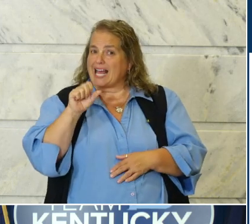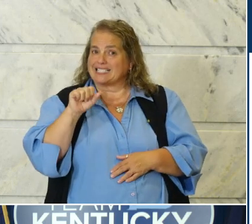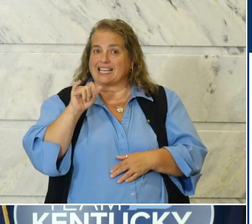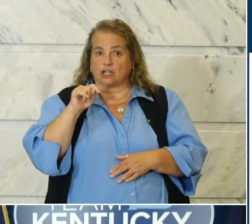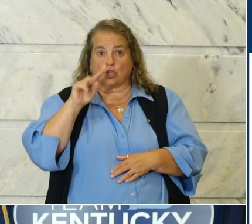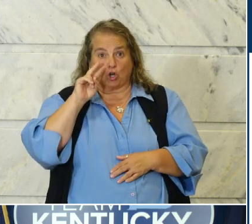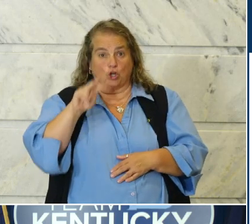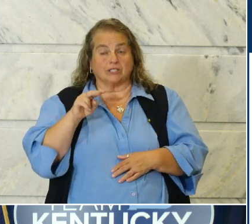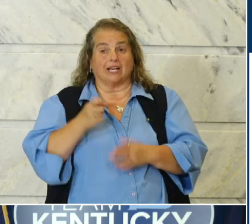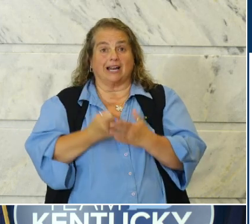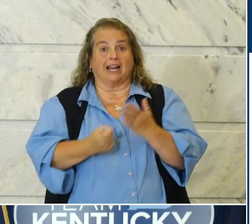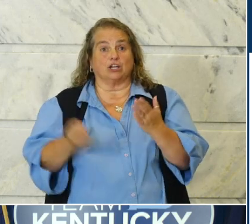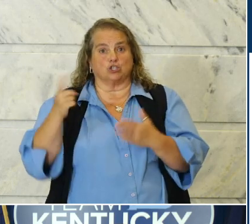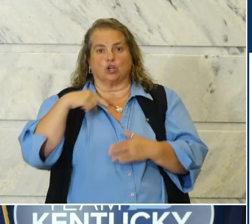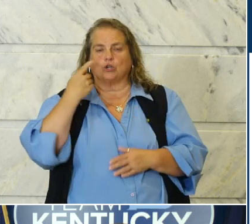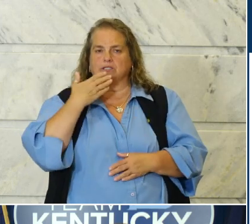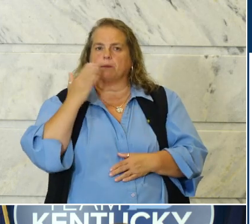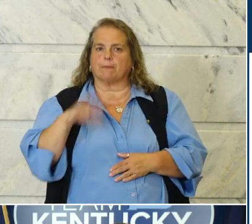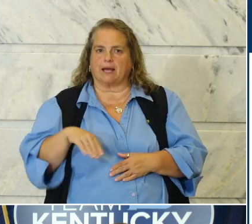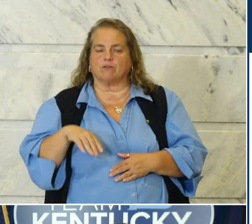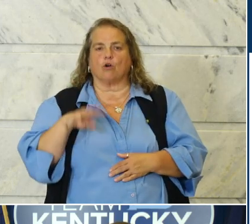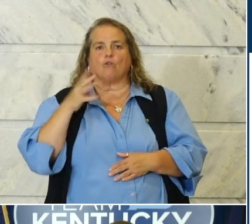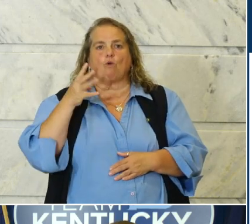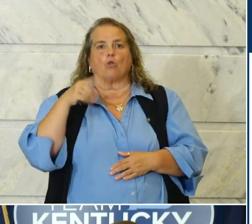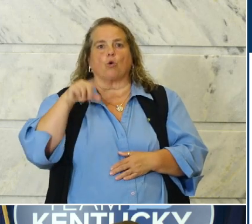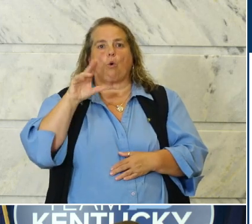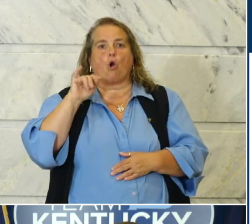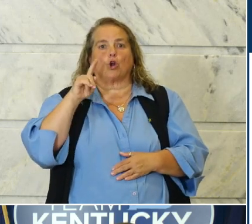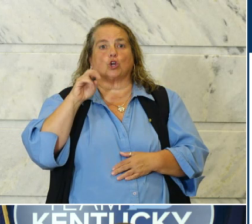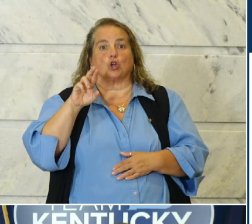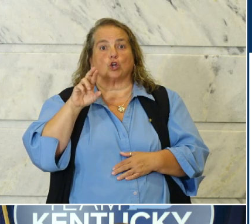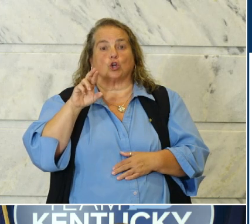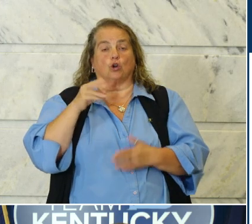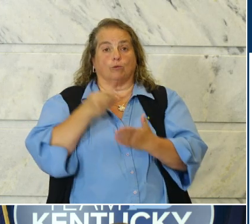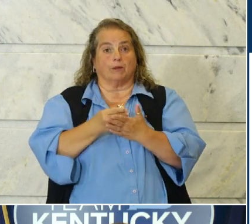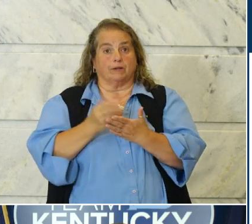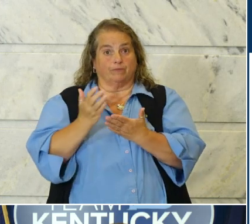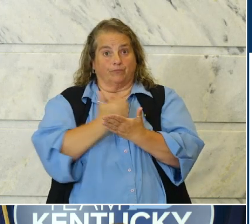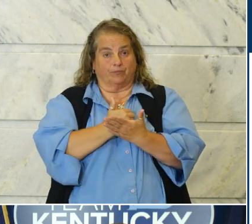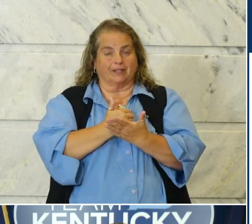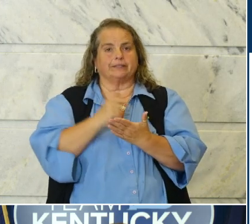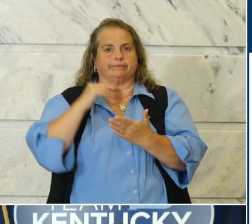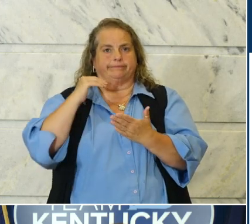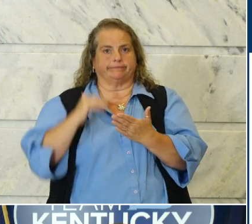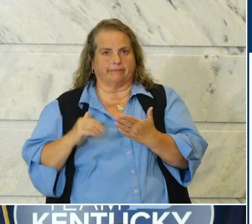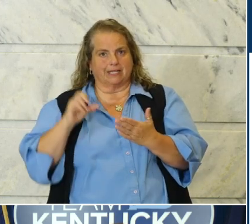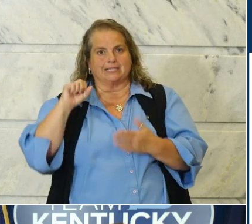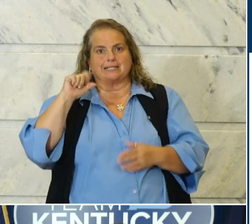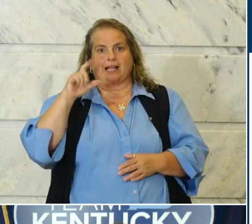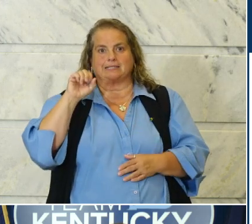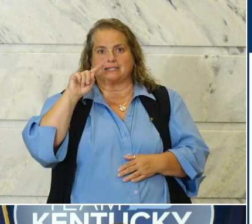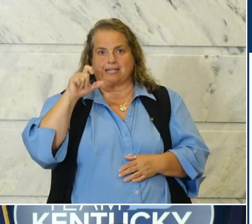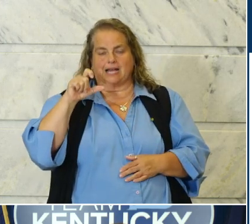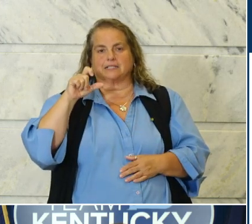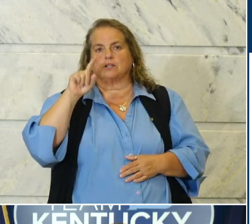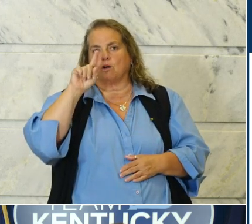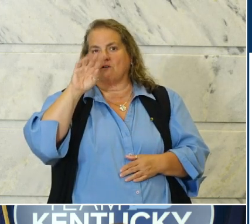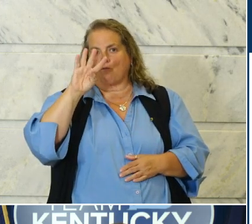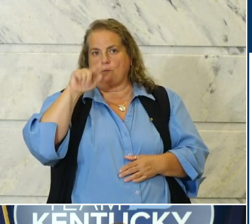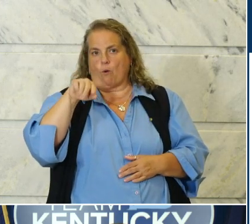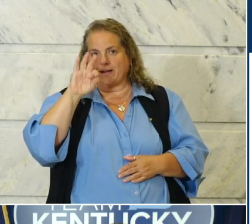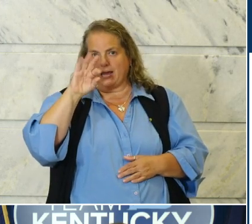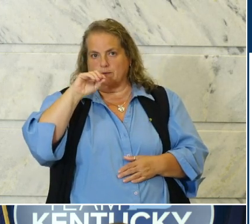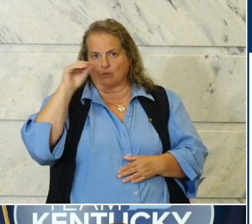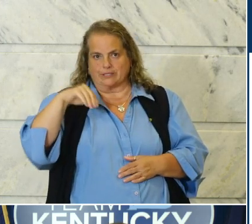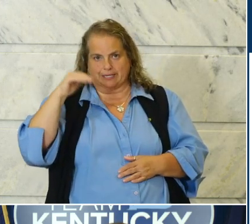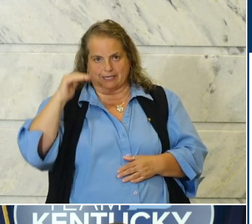bad. Fourth quarter receipts declined by 4.5%, sales tax down by 5.9%. Individual and corporate estimated